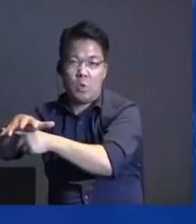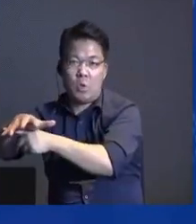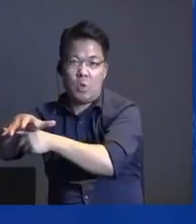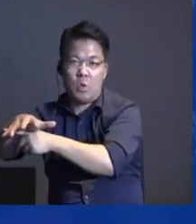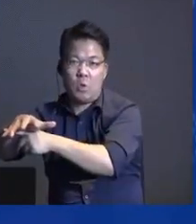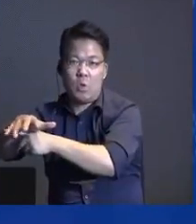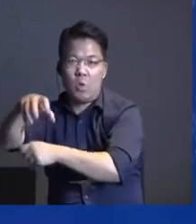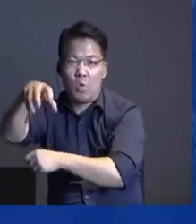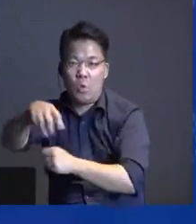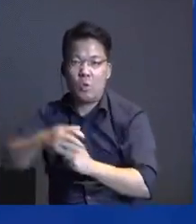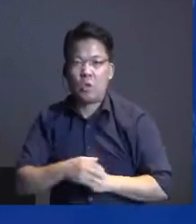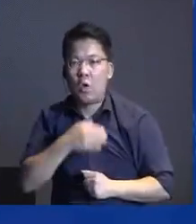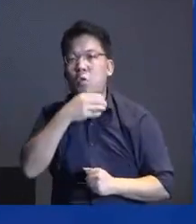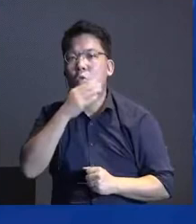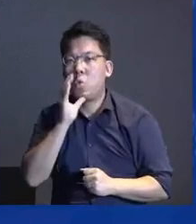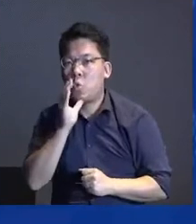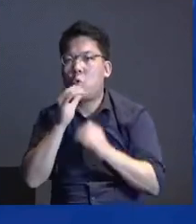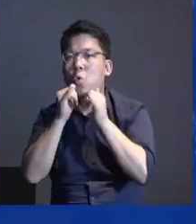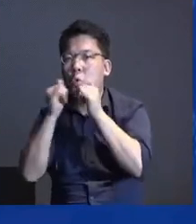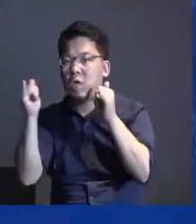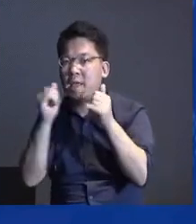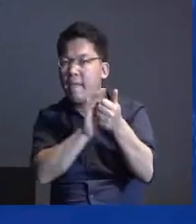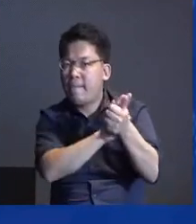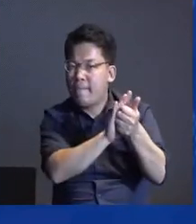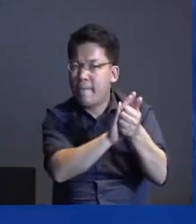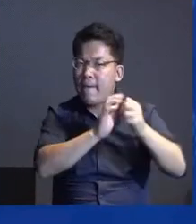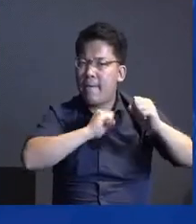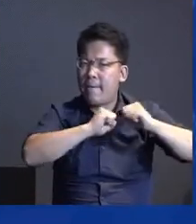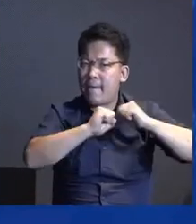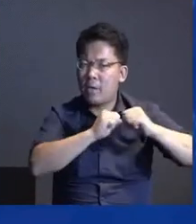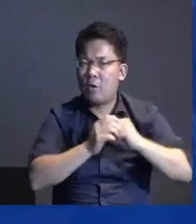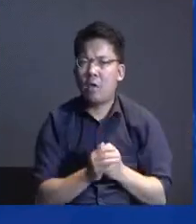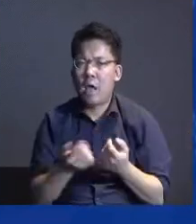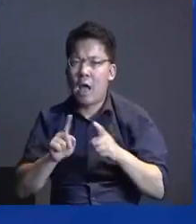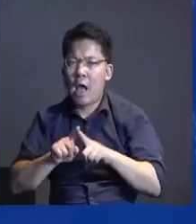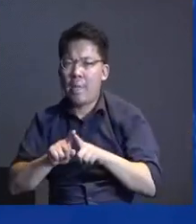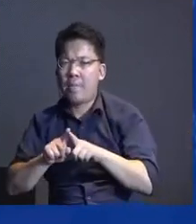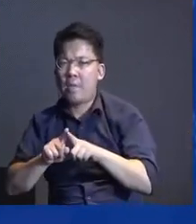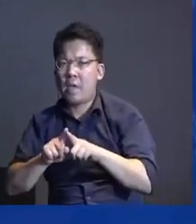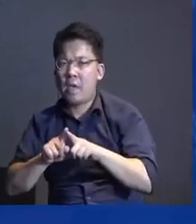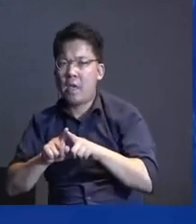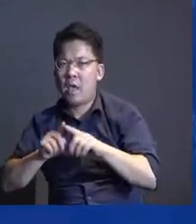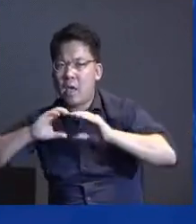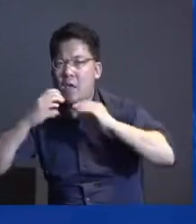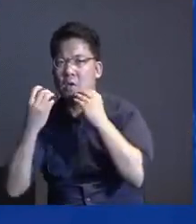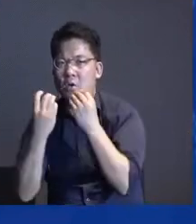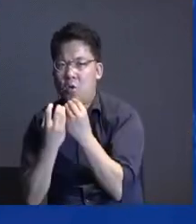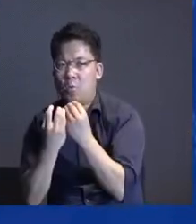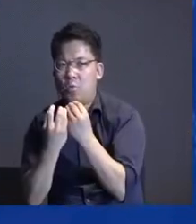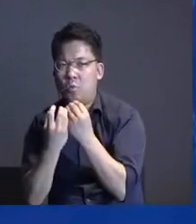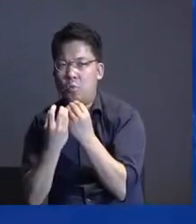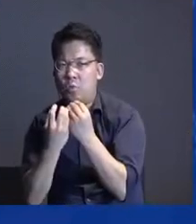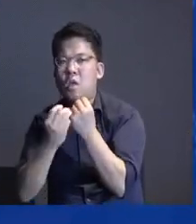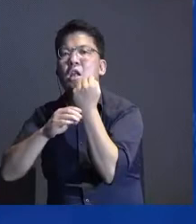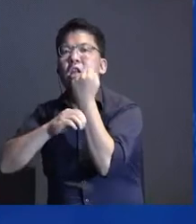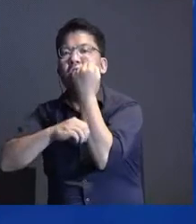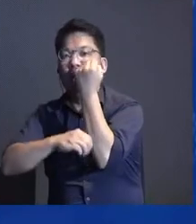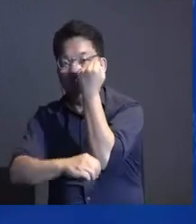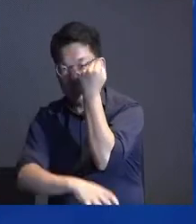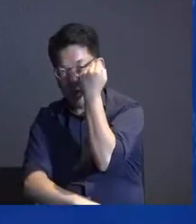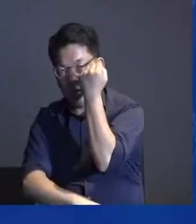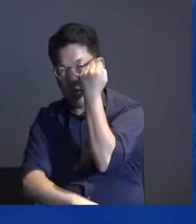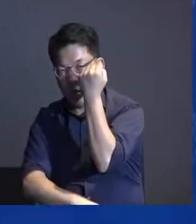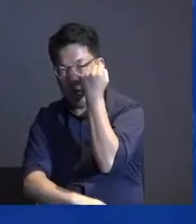the project of the team is community-based elderly care activities by the Residents Association in Yokohama